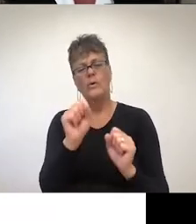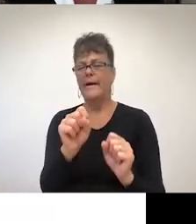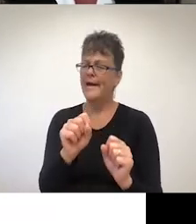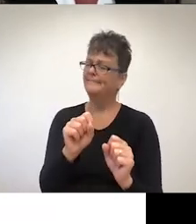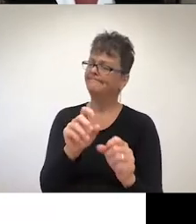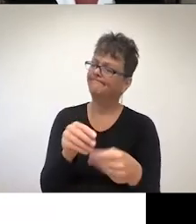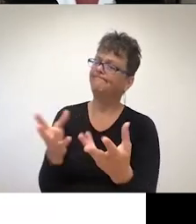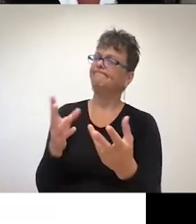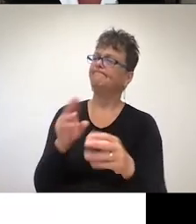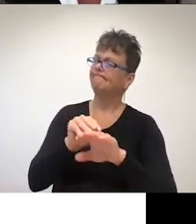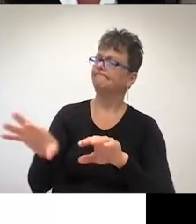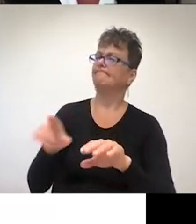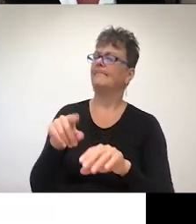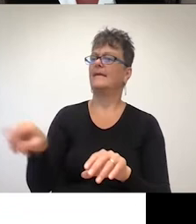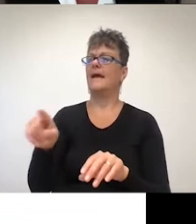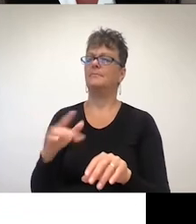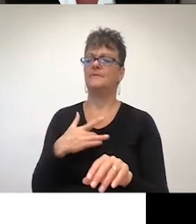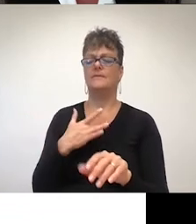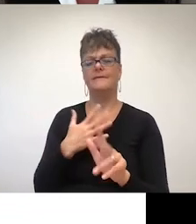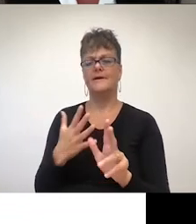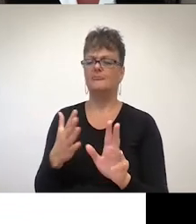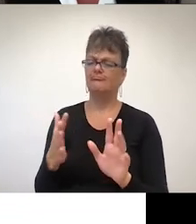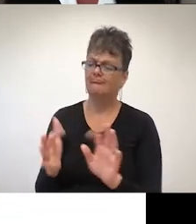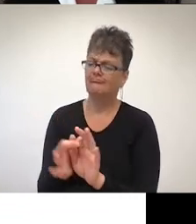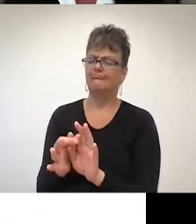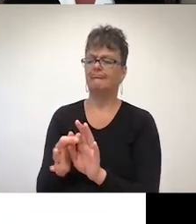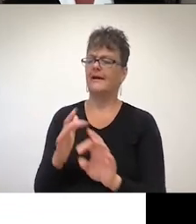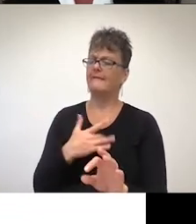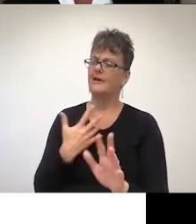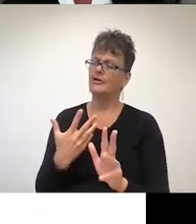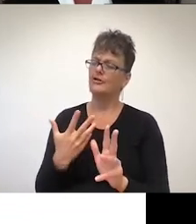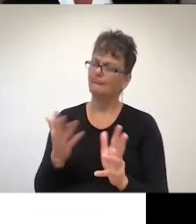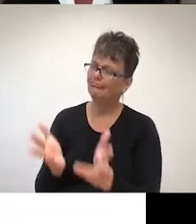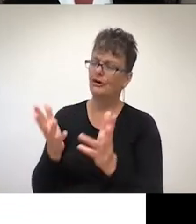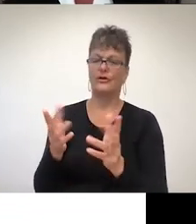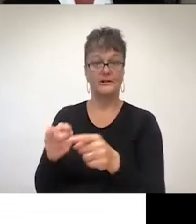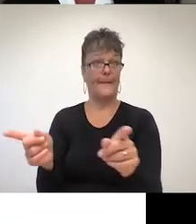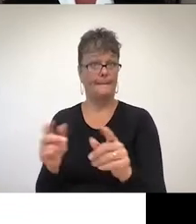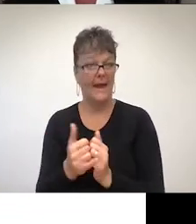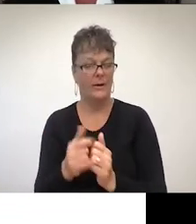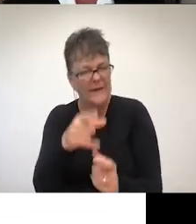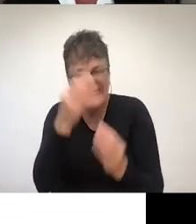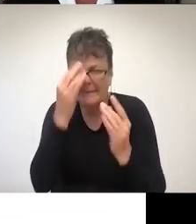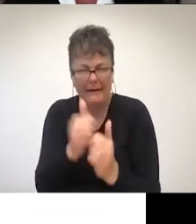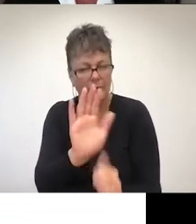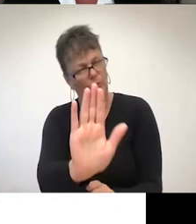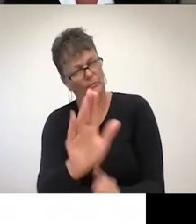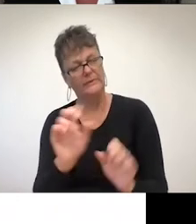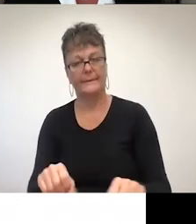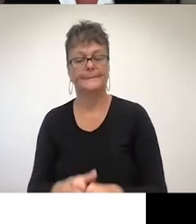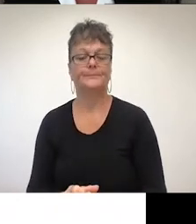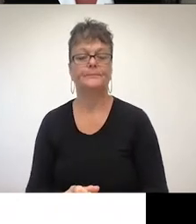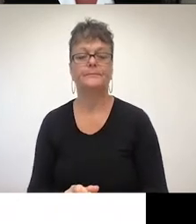to be intentional to encourage your students as well. Now, I have one more opportunity just to check in a